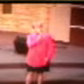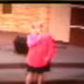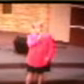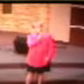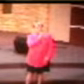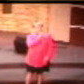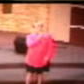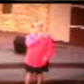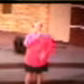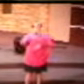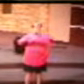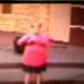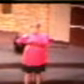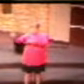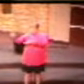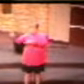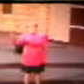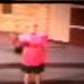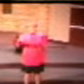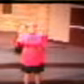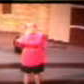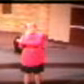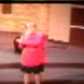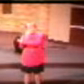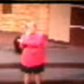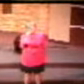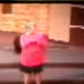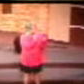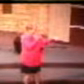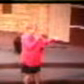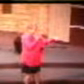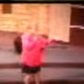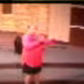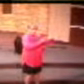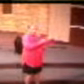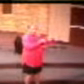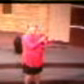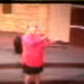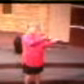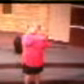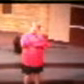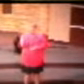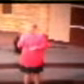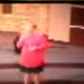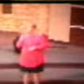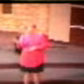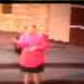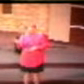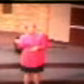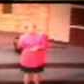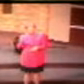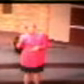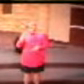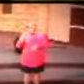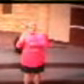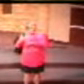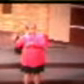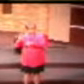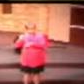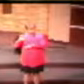Las Cruces and said to him, I'm going to go speak at this church in Las Cruces, and on Saturday when we have some free time, they're going